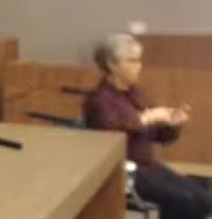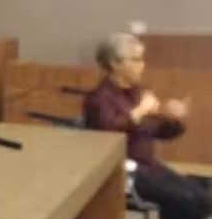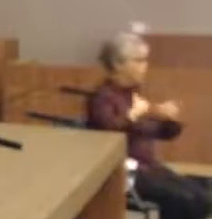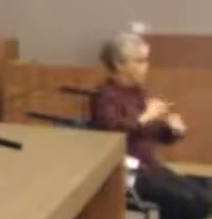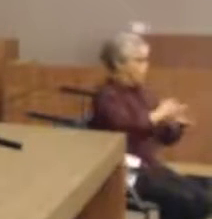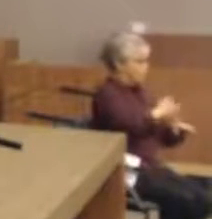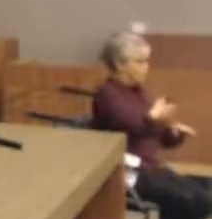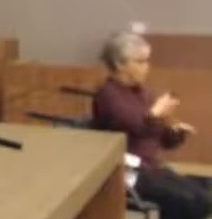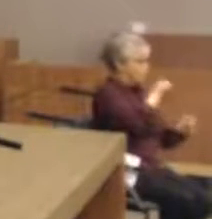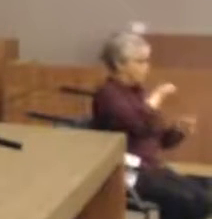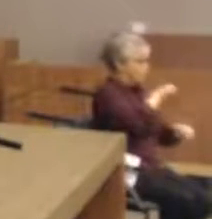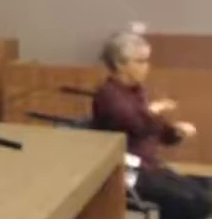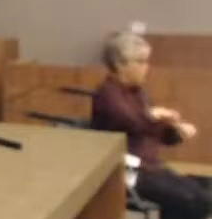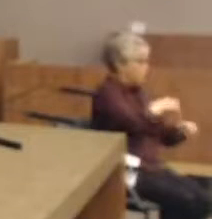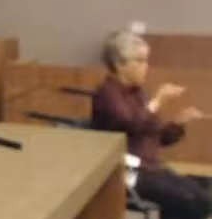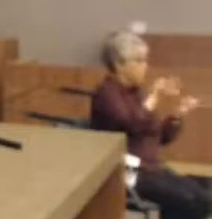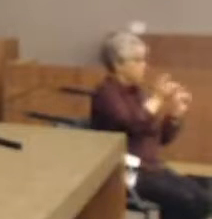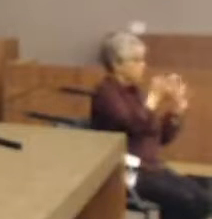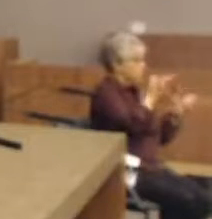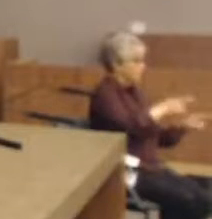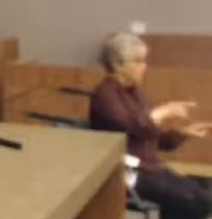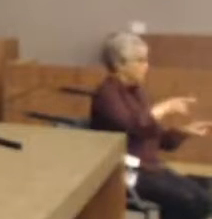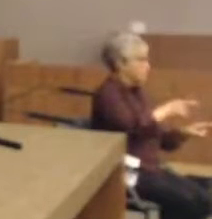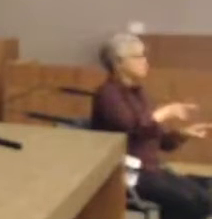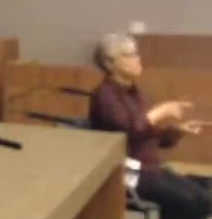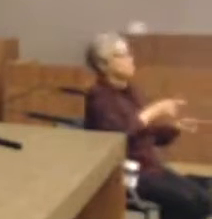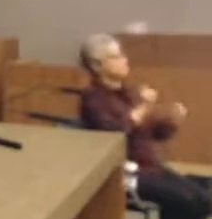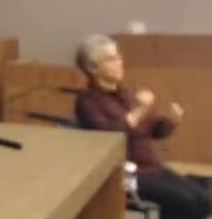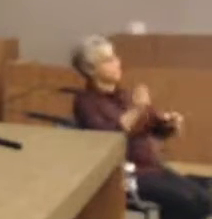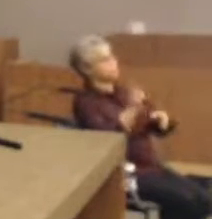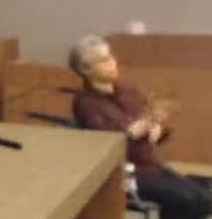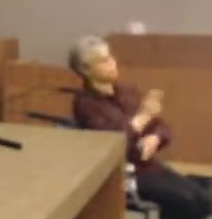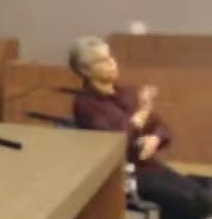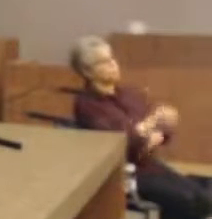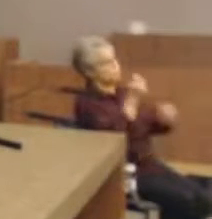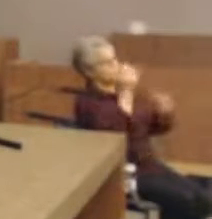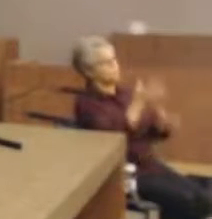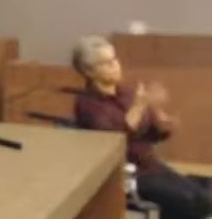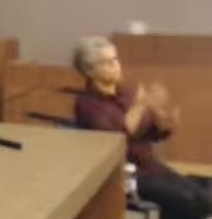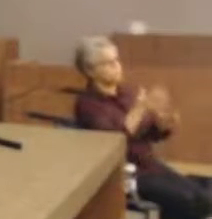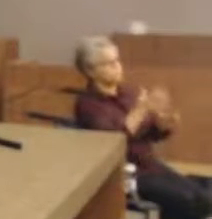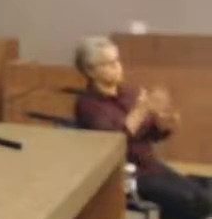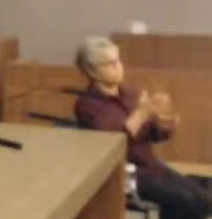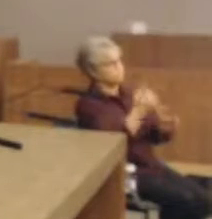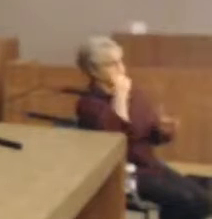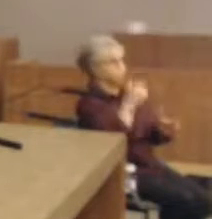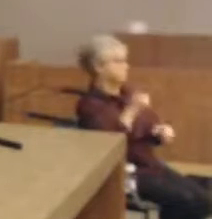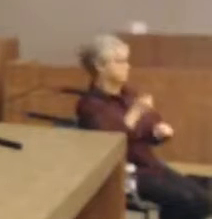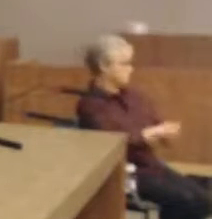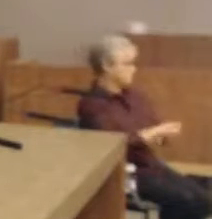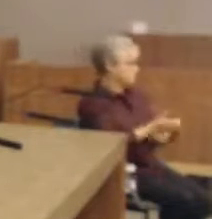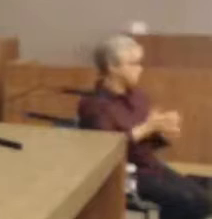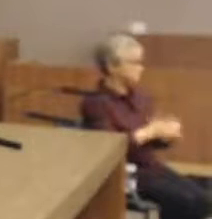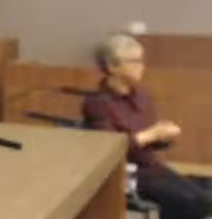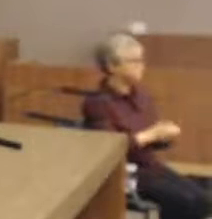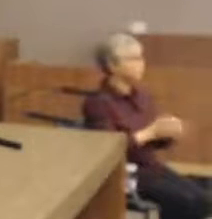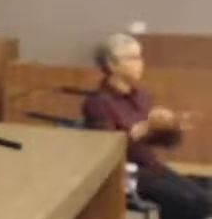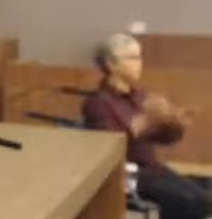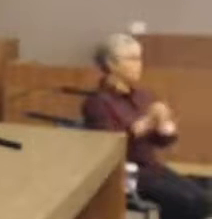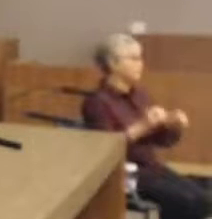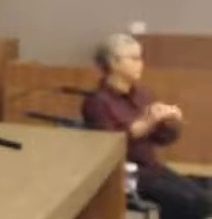use that to try to help the person get the support that they need? And I think that we need to consider that more, particularly in cases where we know